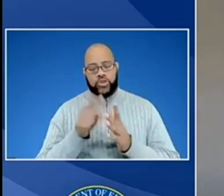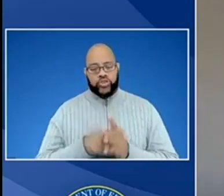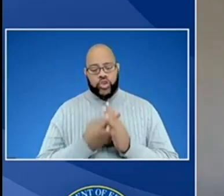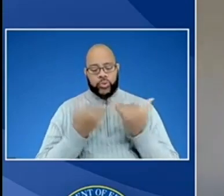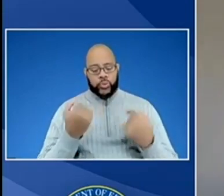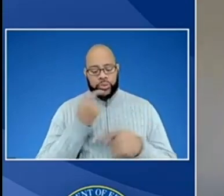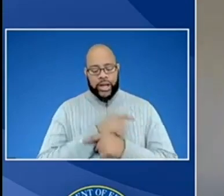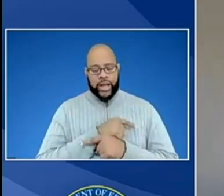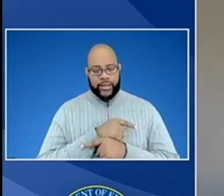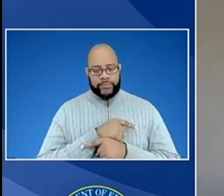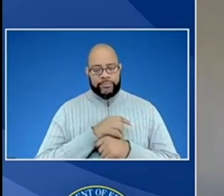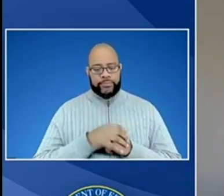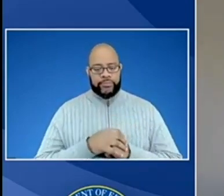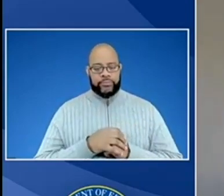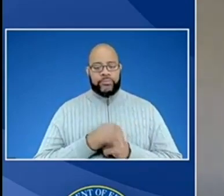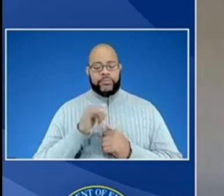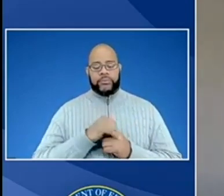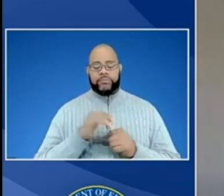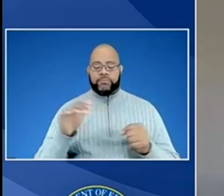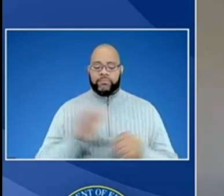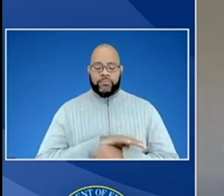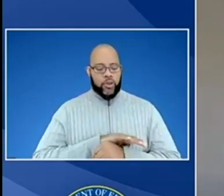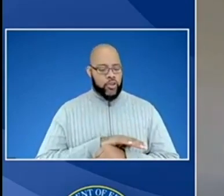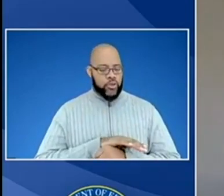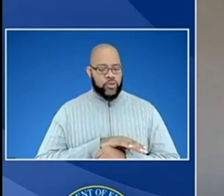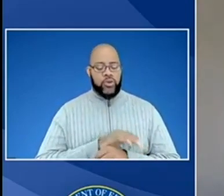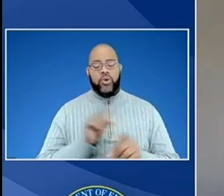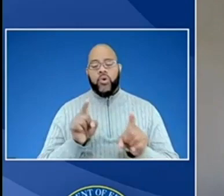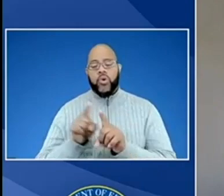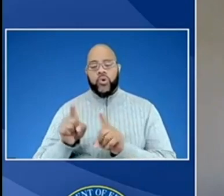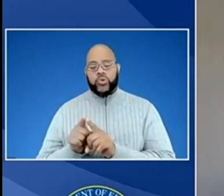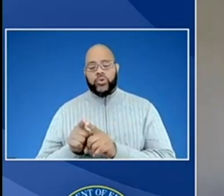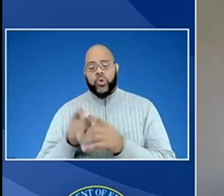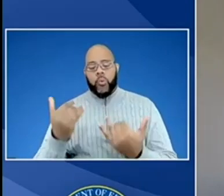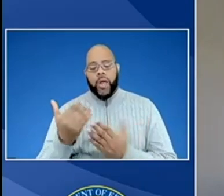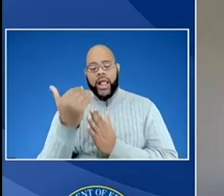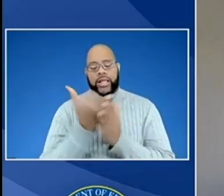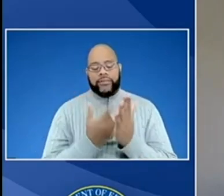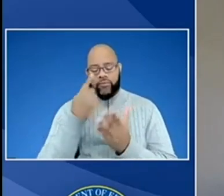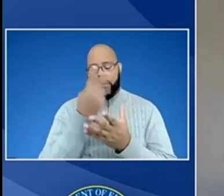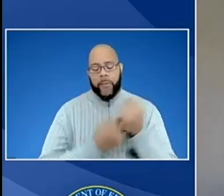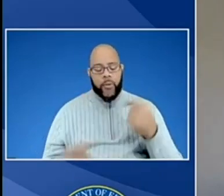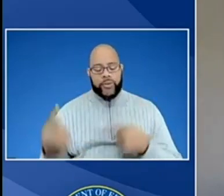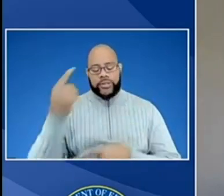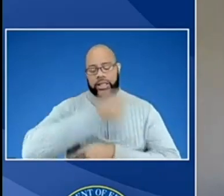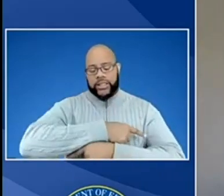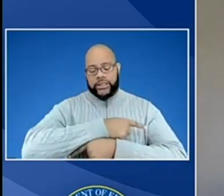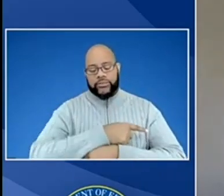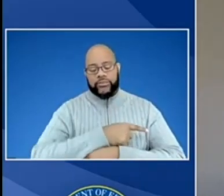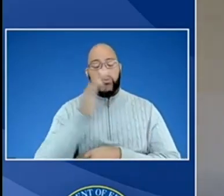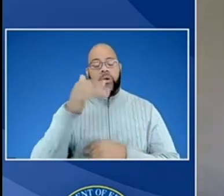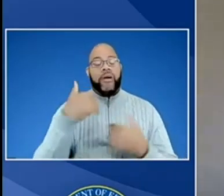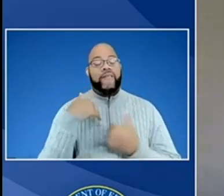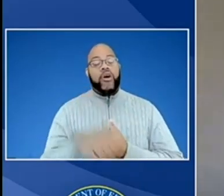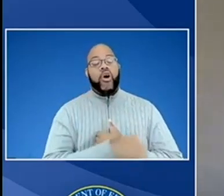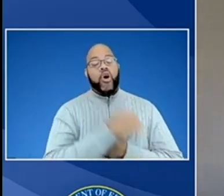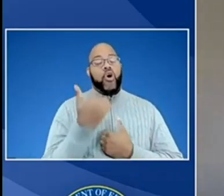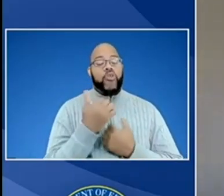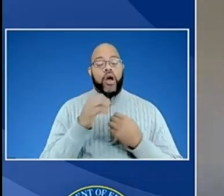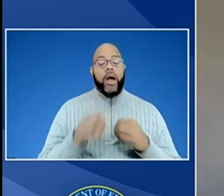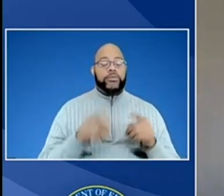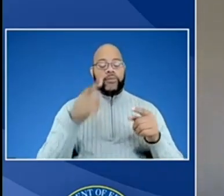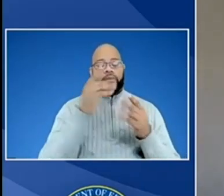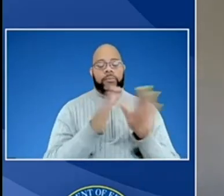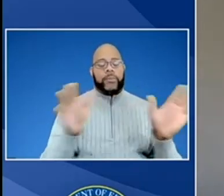today, are completely full, as well as the wait list for both days. There will be another opportunity for